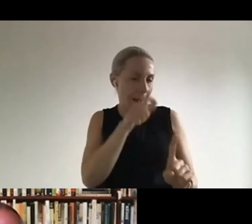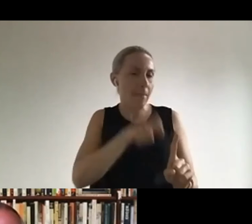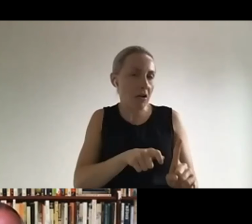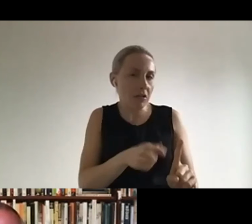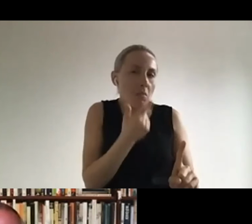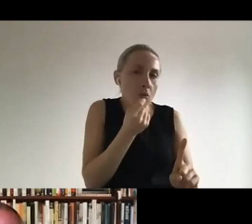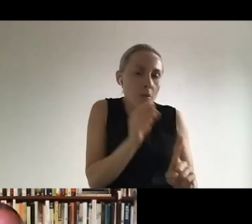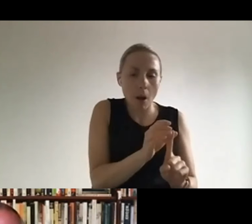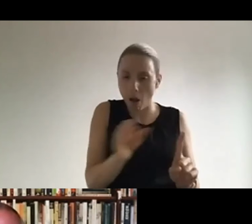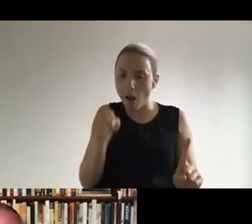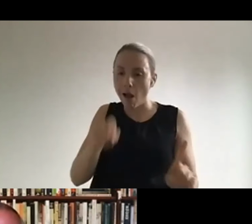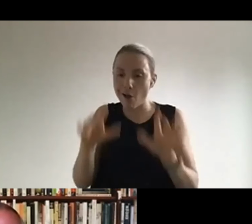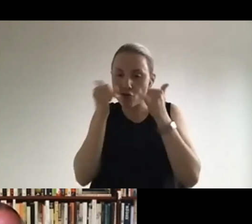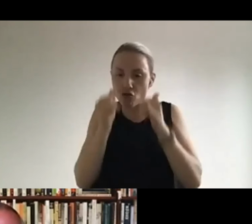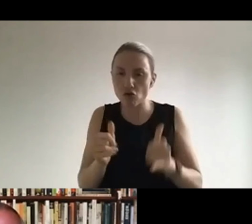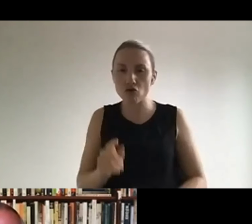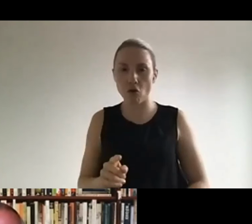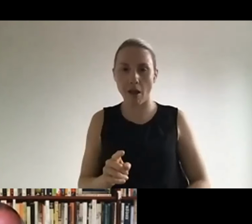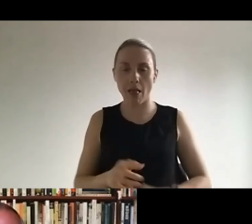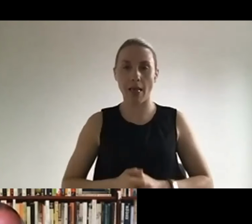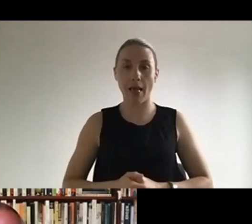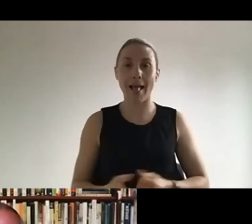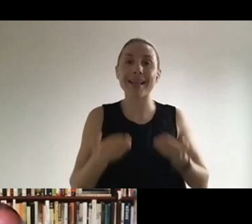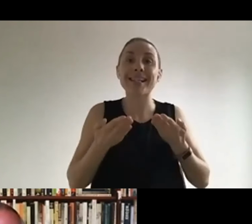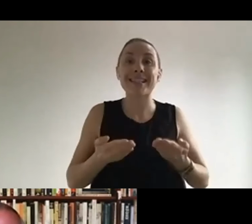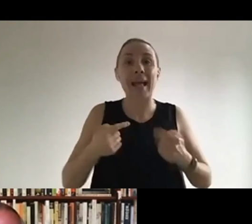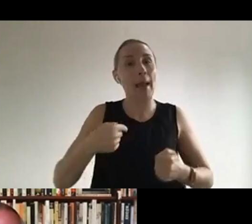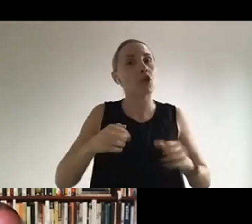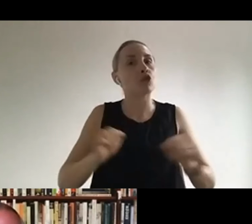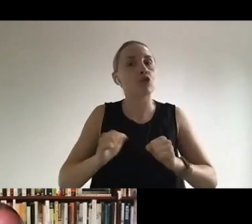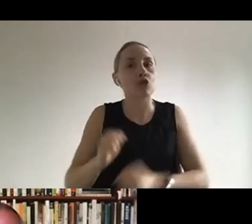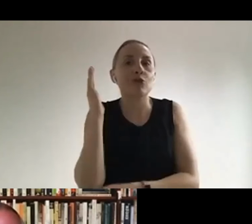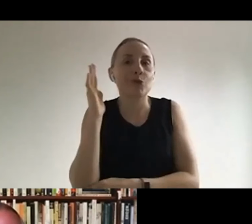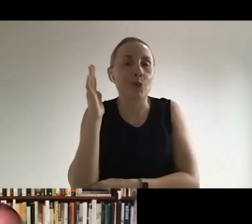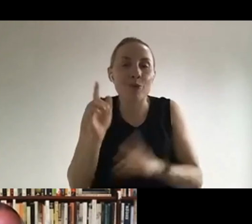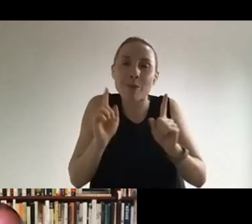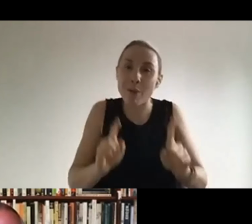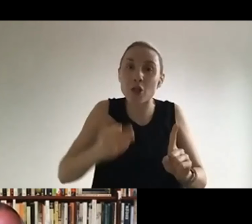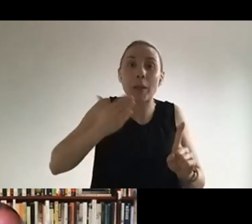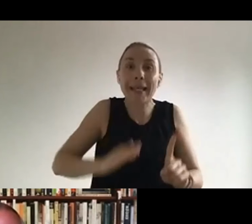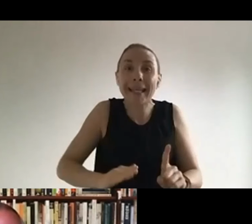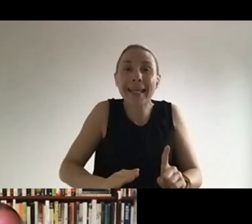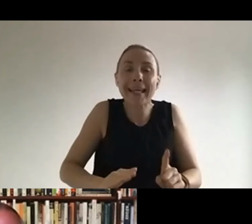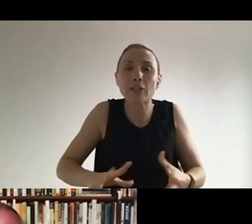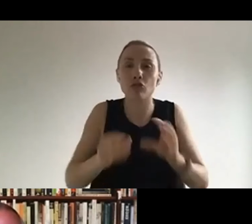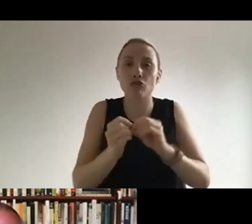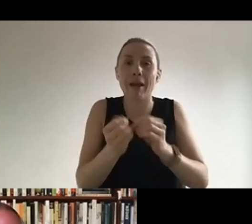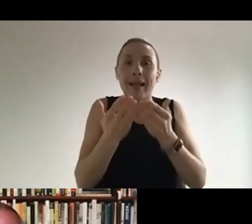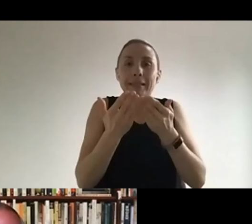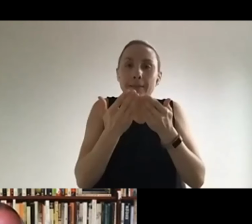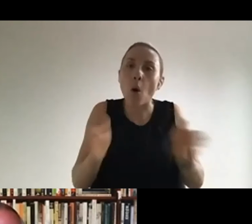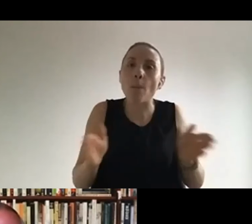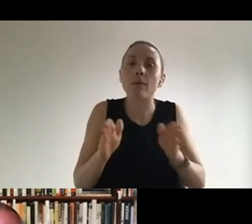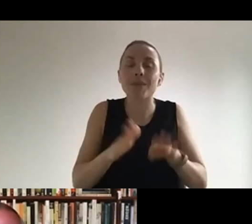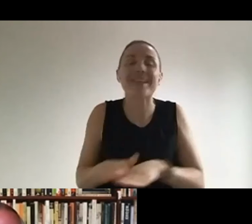haven't alluded to that today in my talk, is registries. National and international registries,